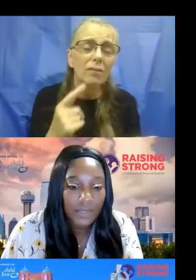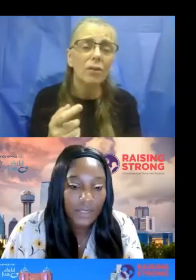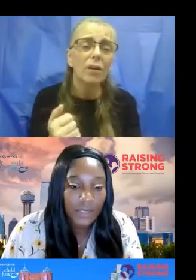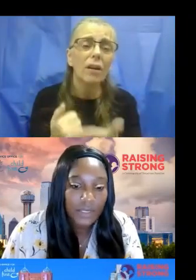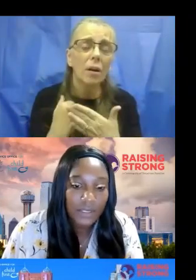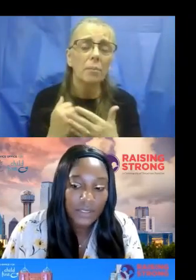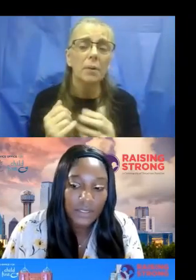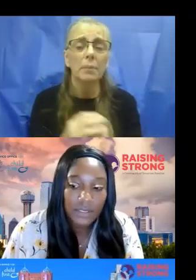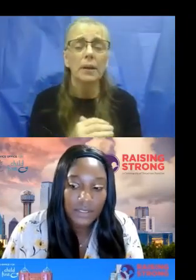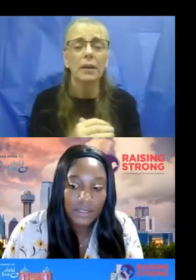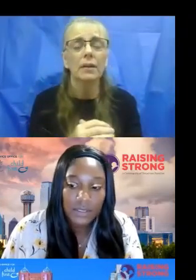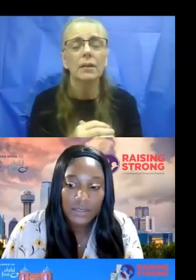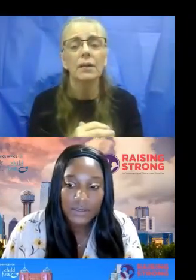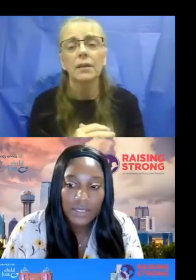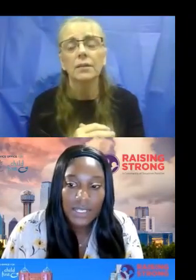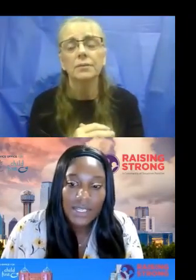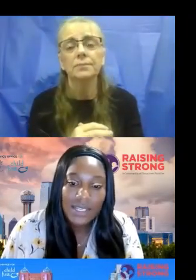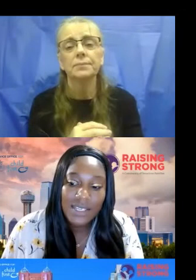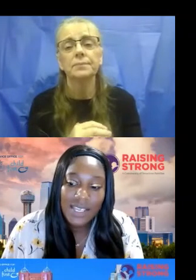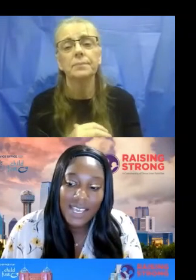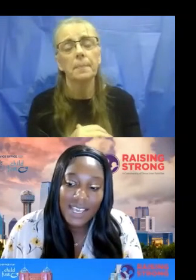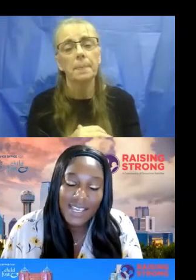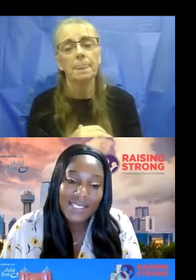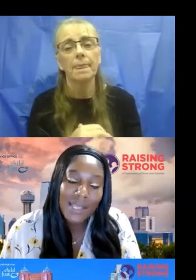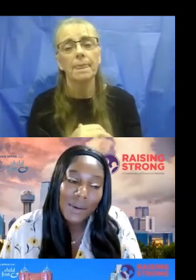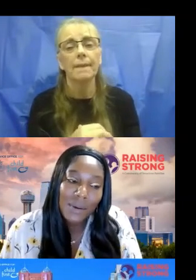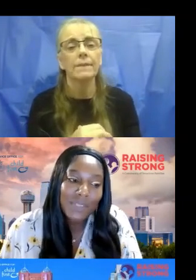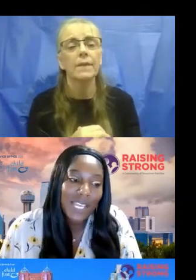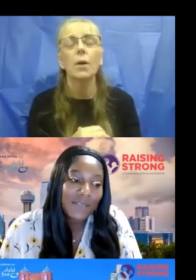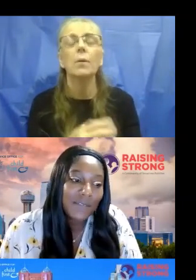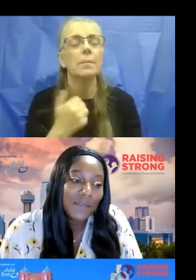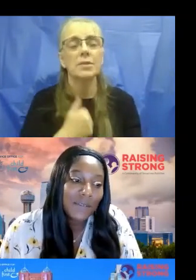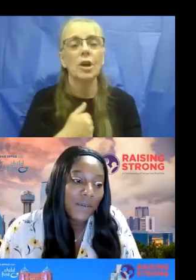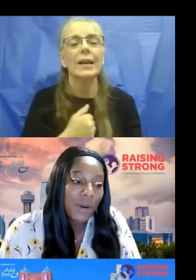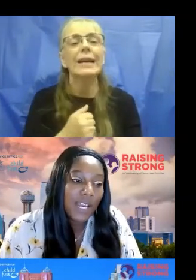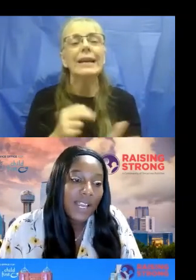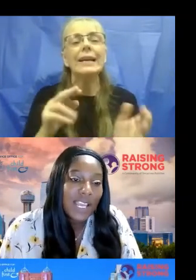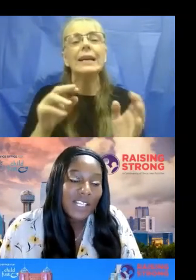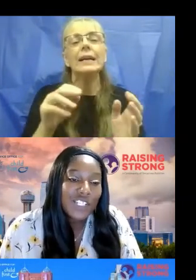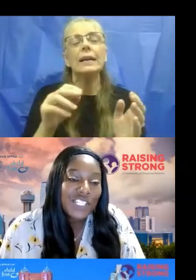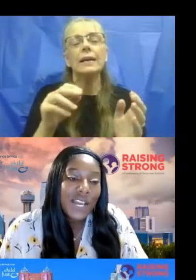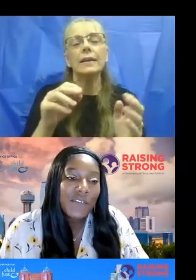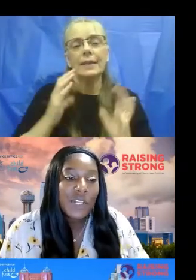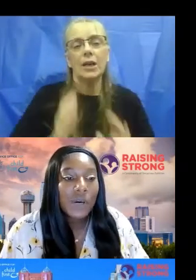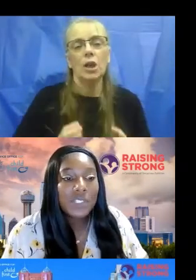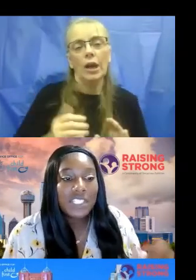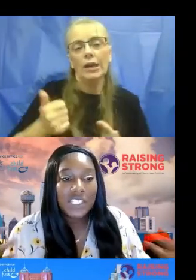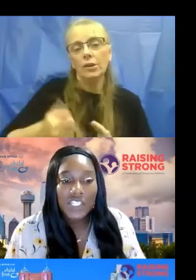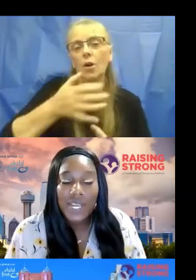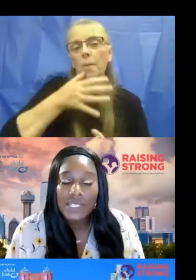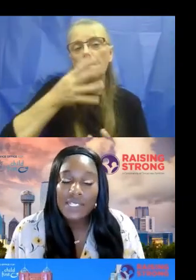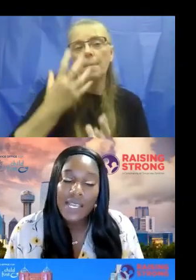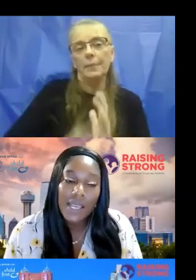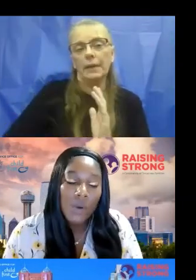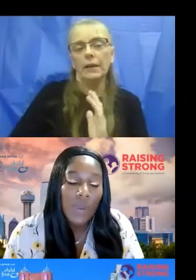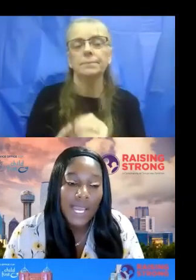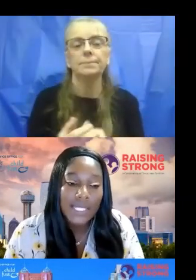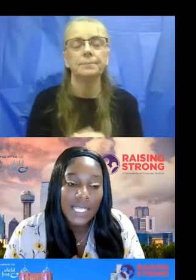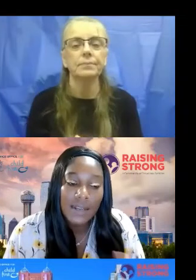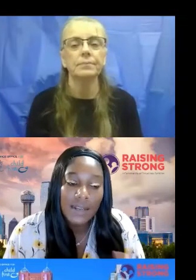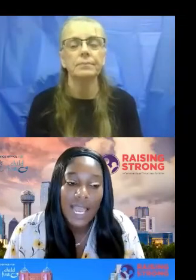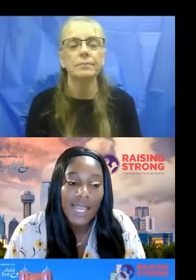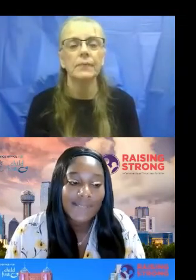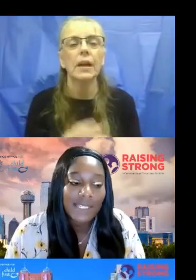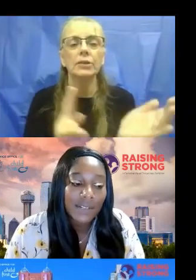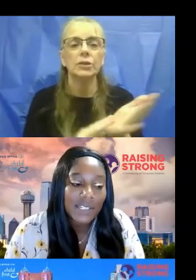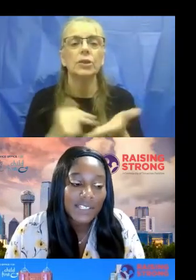had NFP nurse with you. Yes, so thankful. For you just never know what the situations that arise